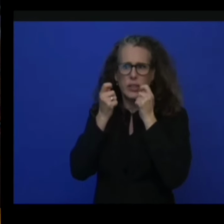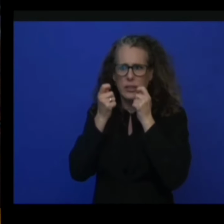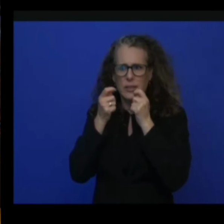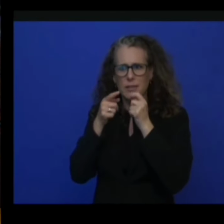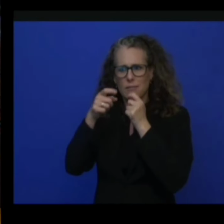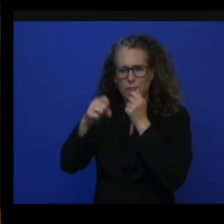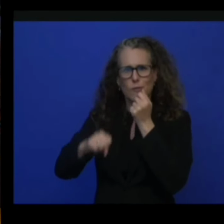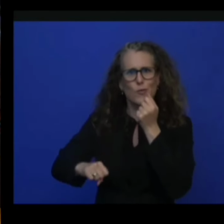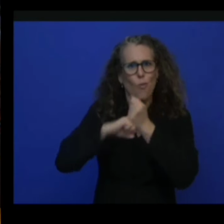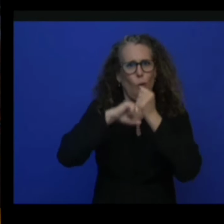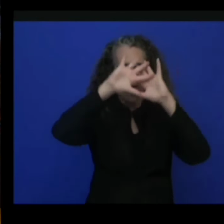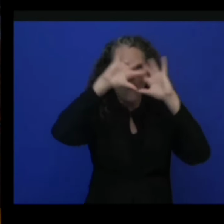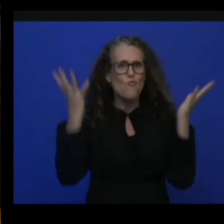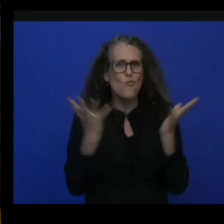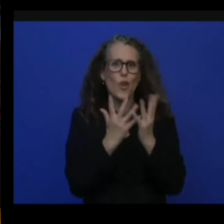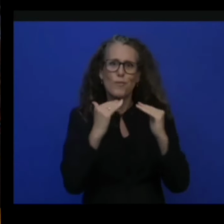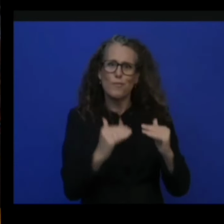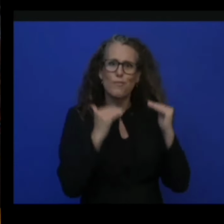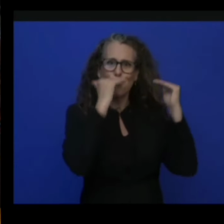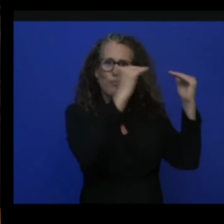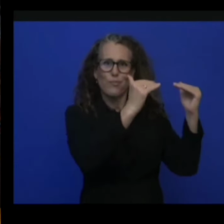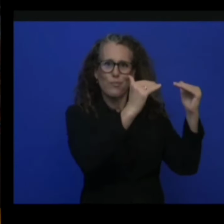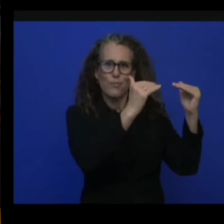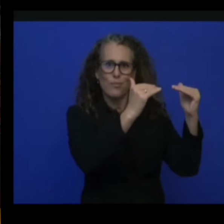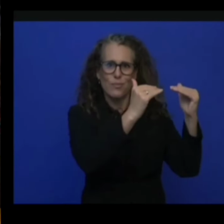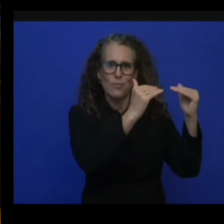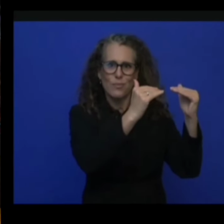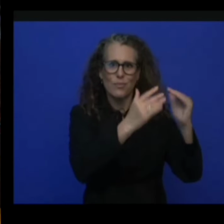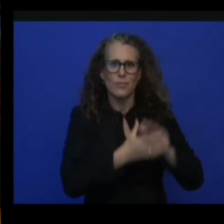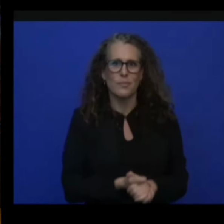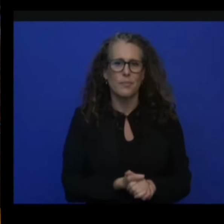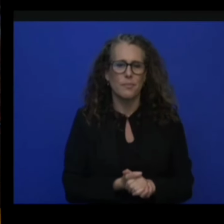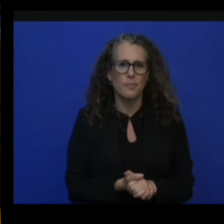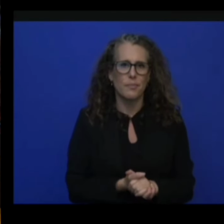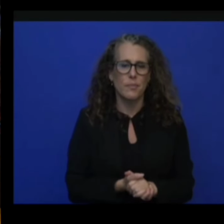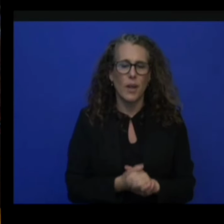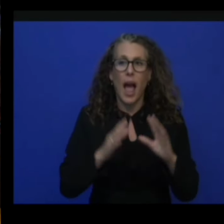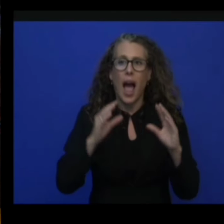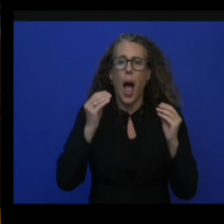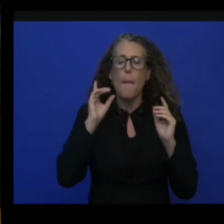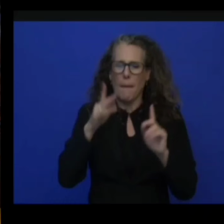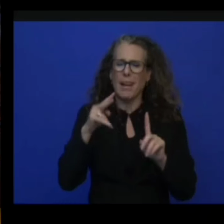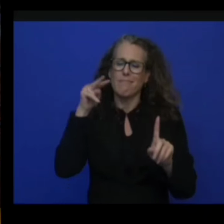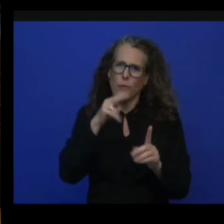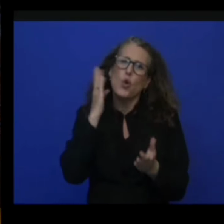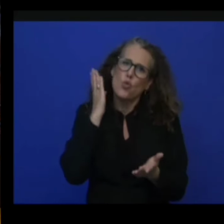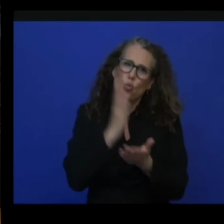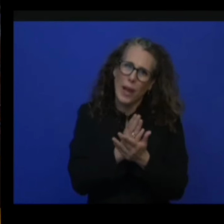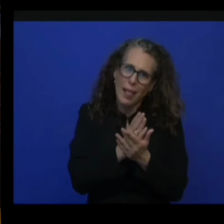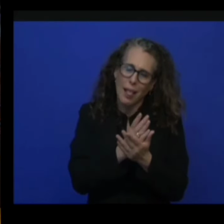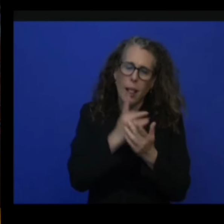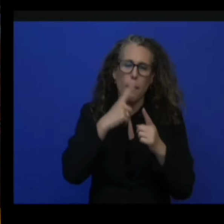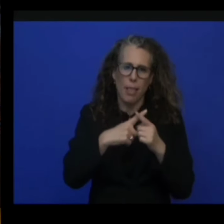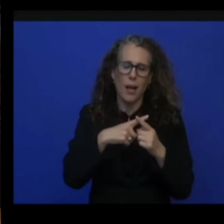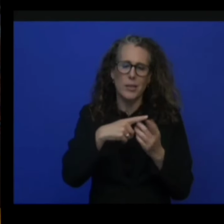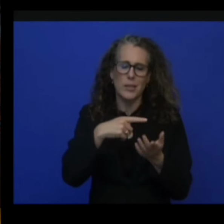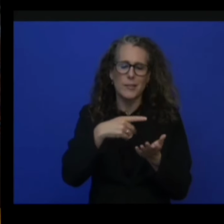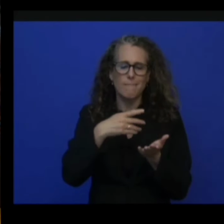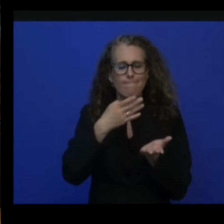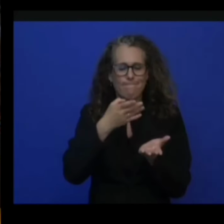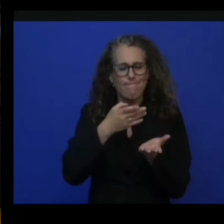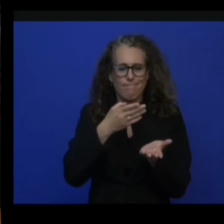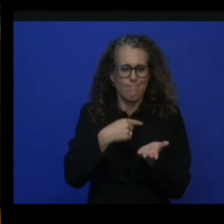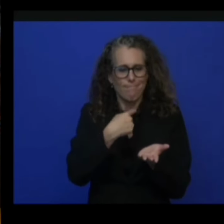world? It is important for us to address these issues with realism and with honesty. We live now in a